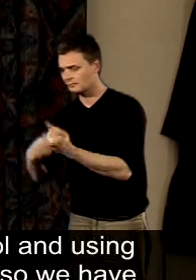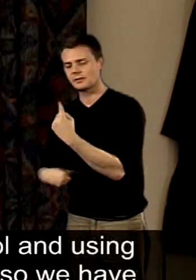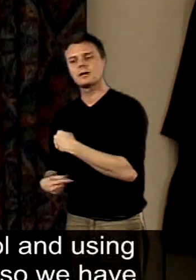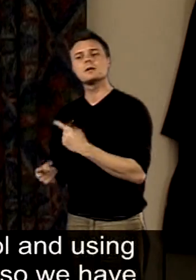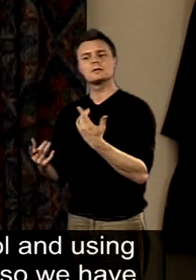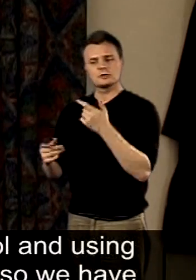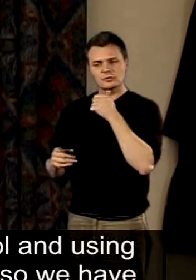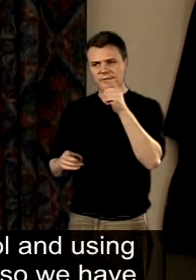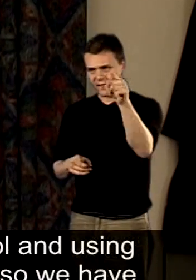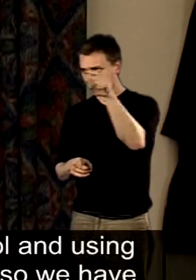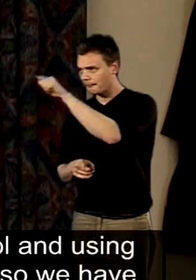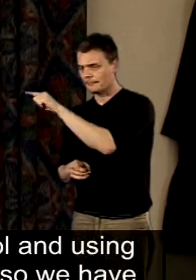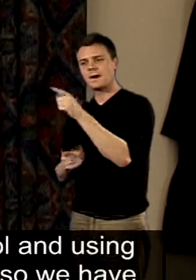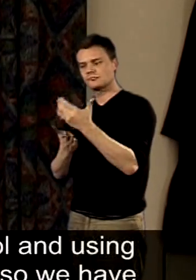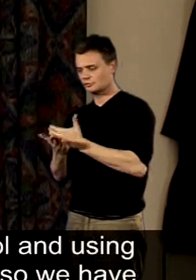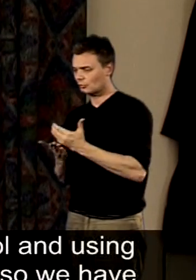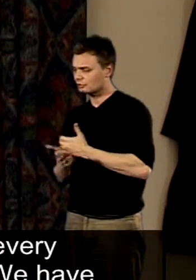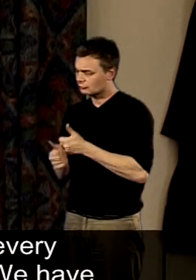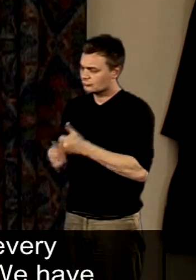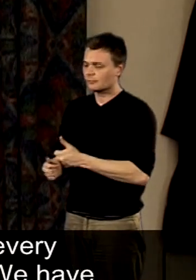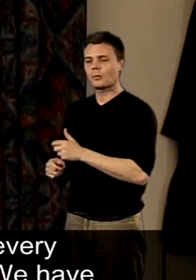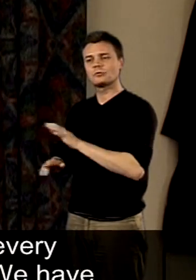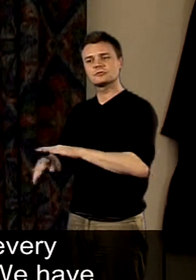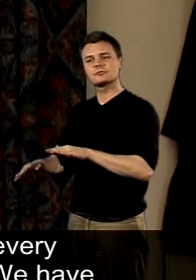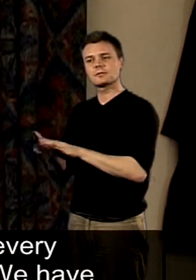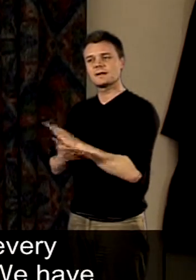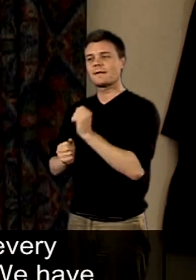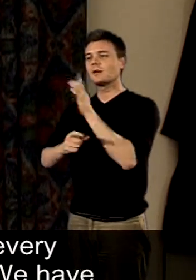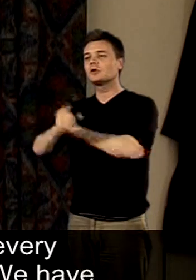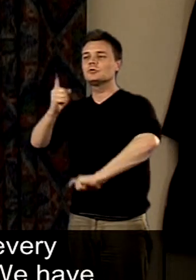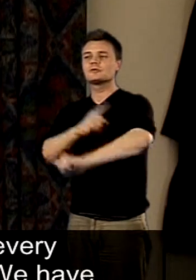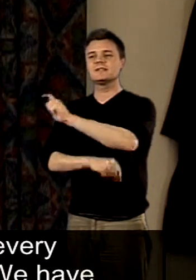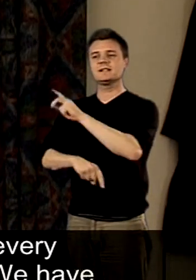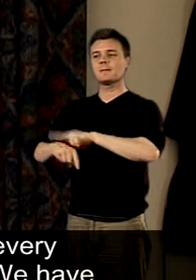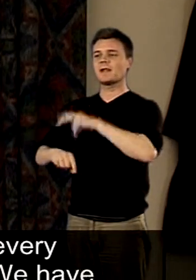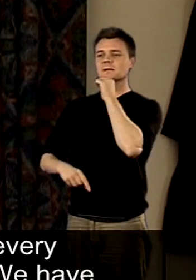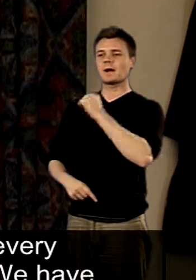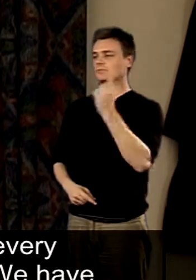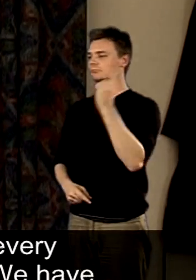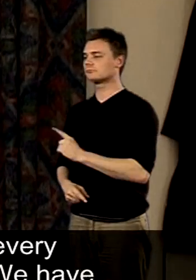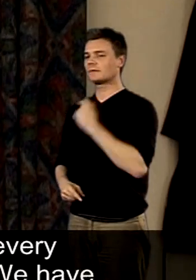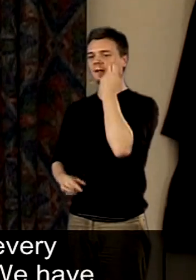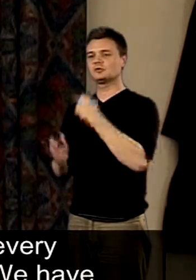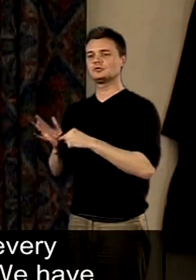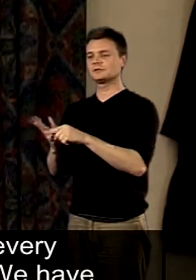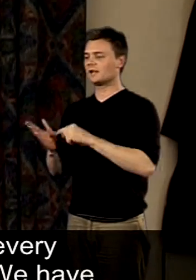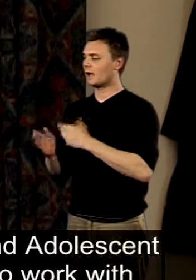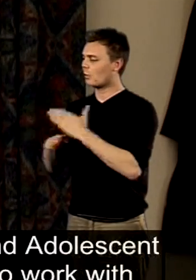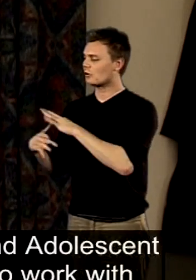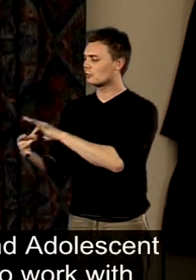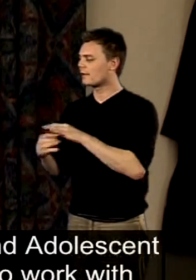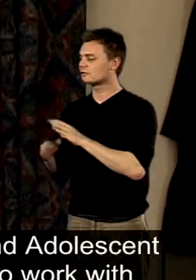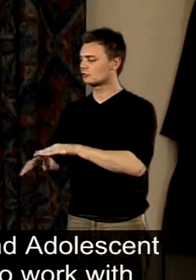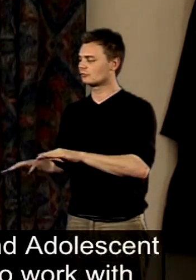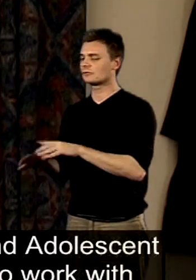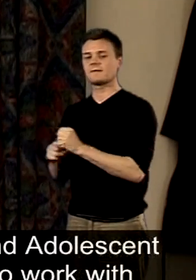and using them as resources for our children. So we have the community policeman pops in every Tuesday and works with kids. We have